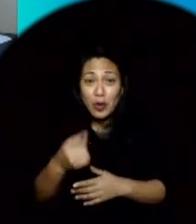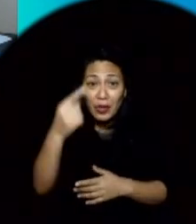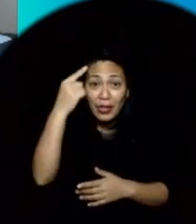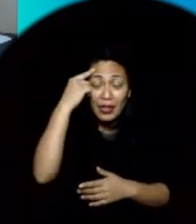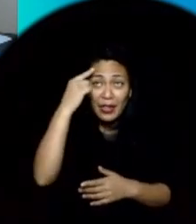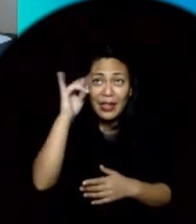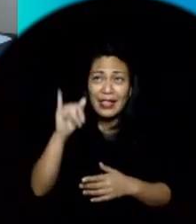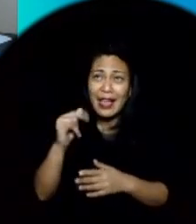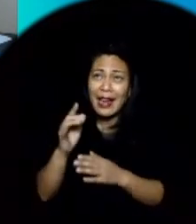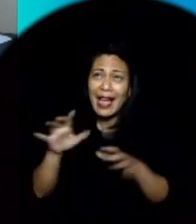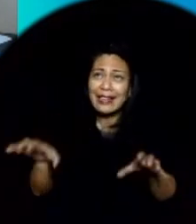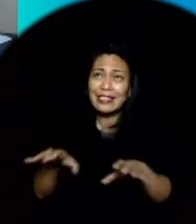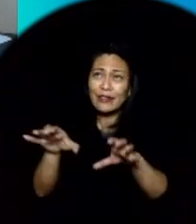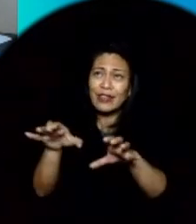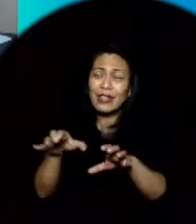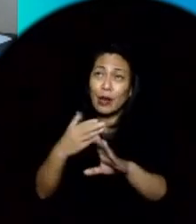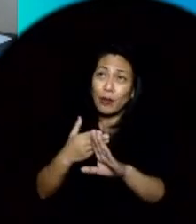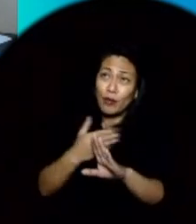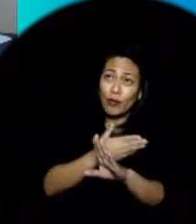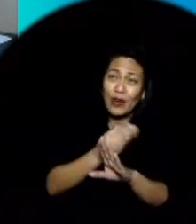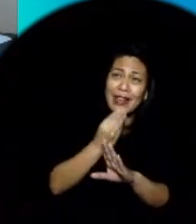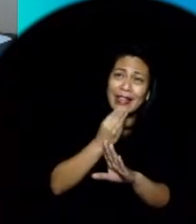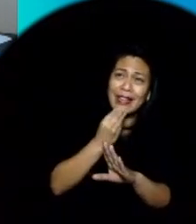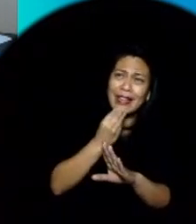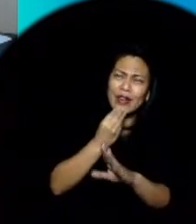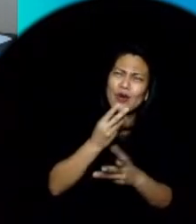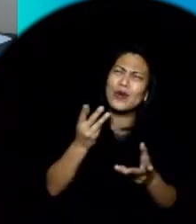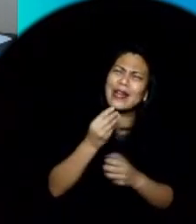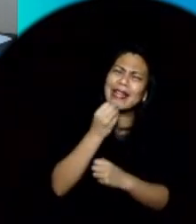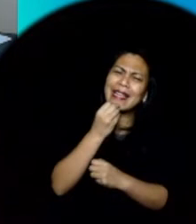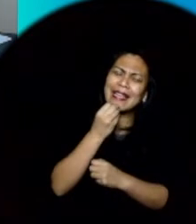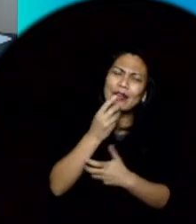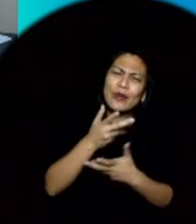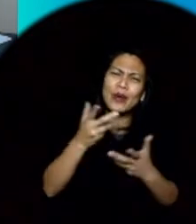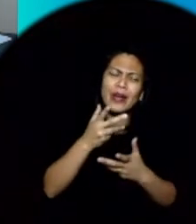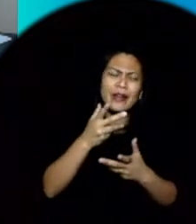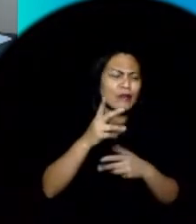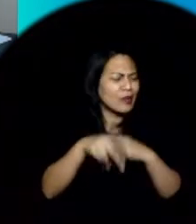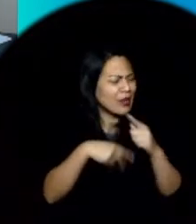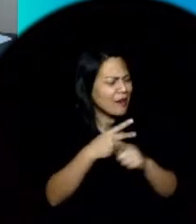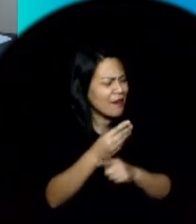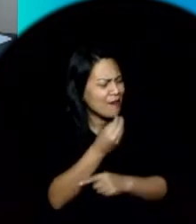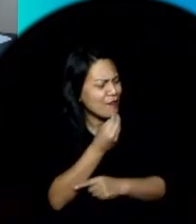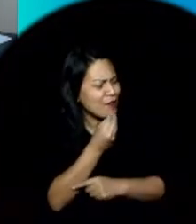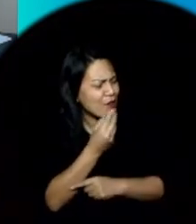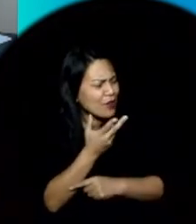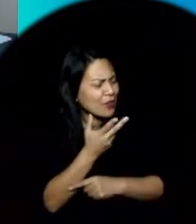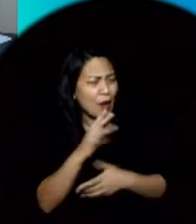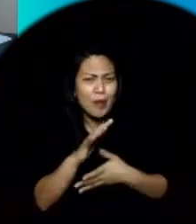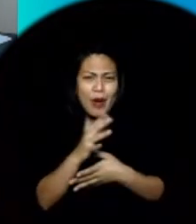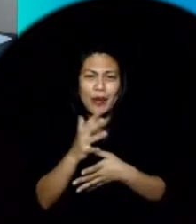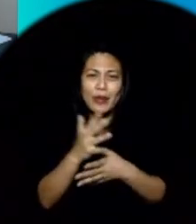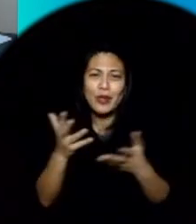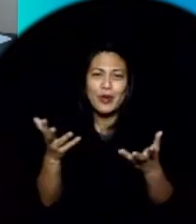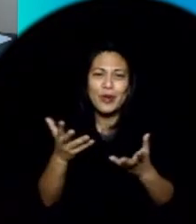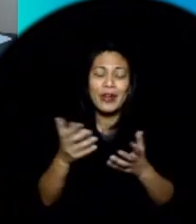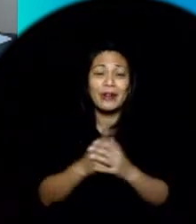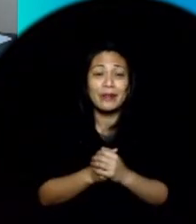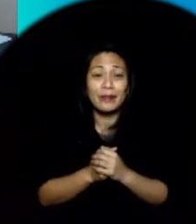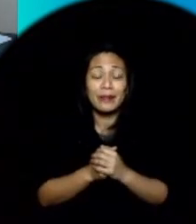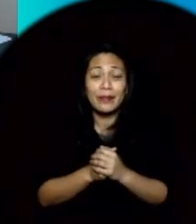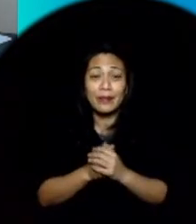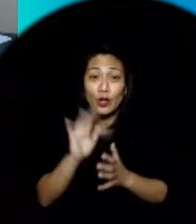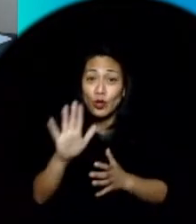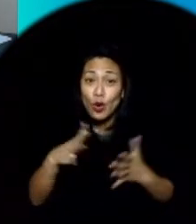about, did you eat before you did this? What did you eat? What kind of food? What kind of food was popular